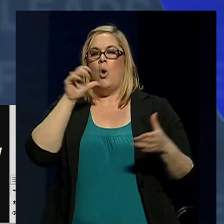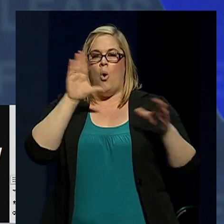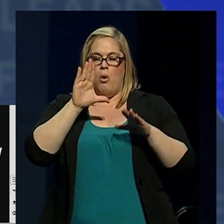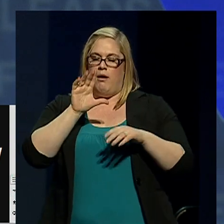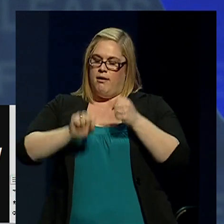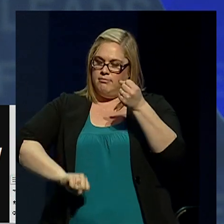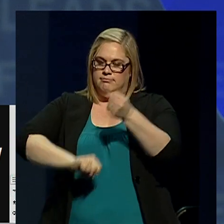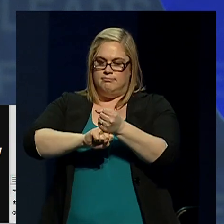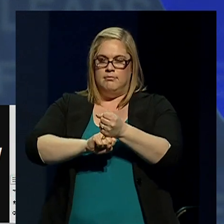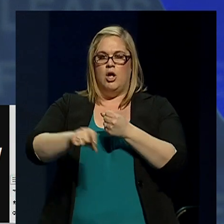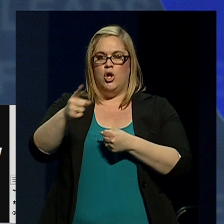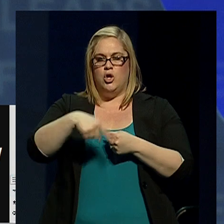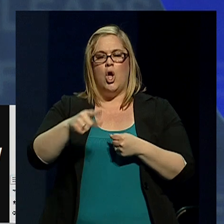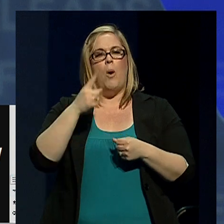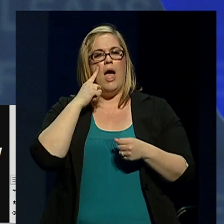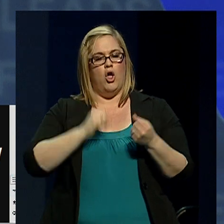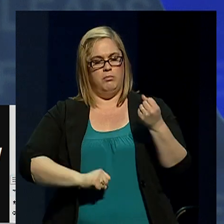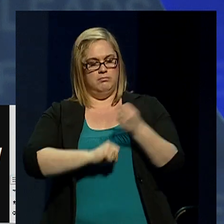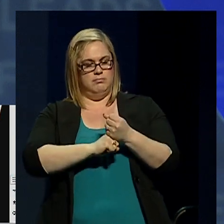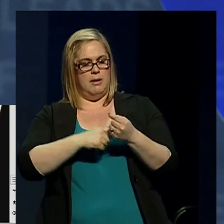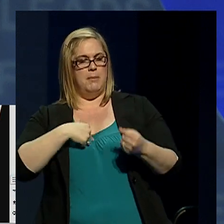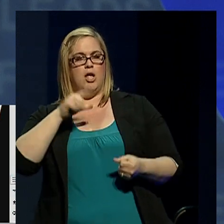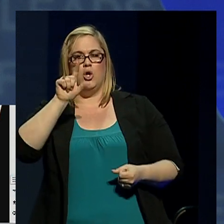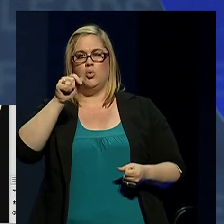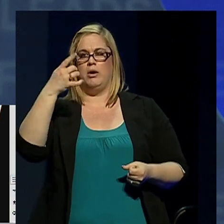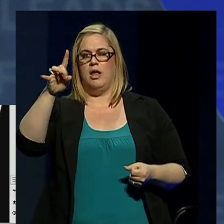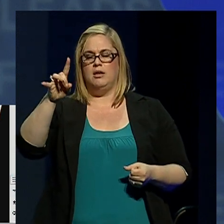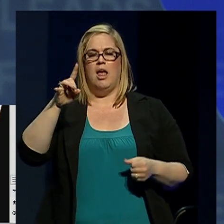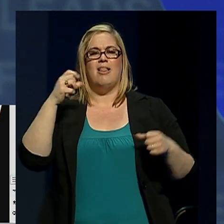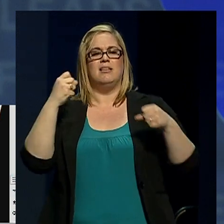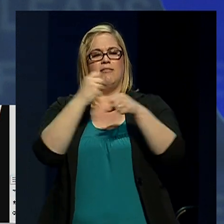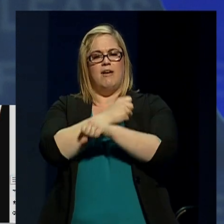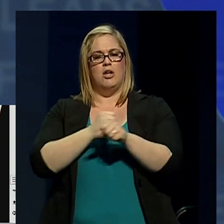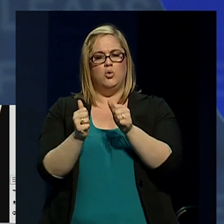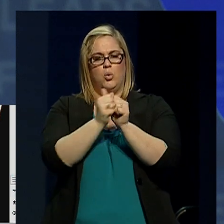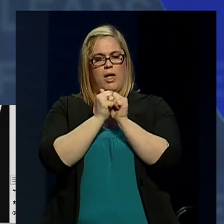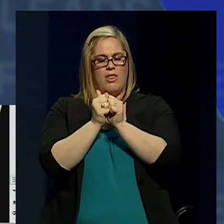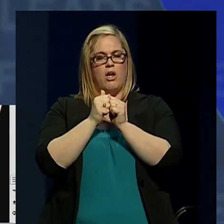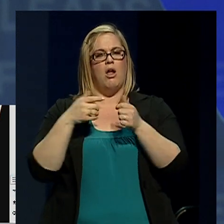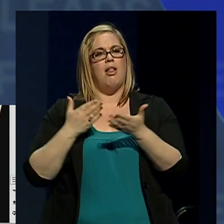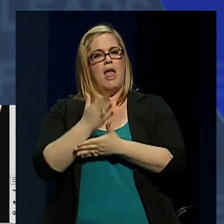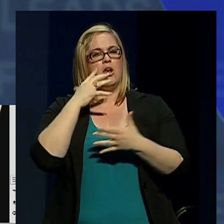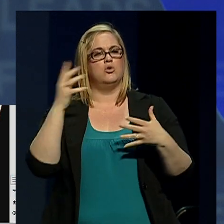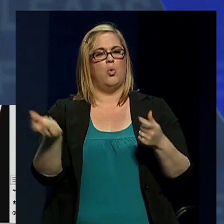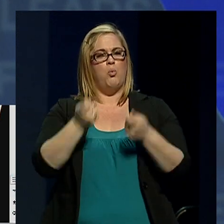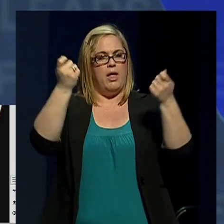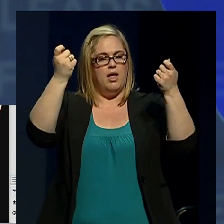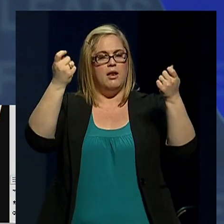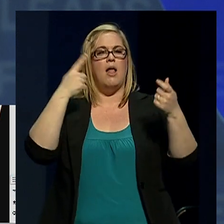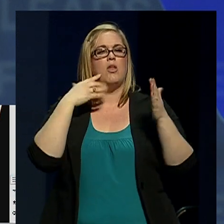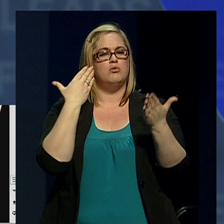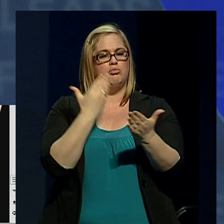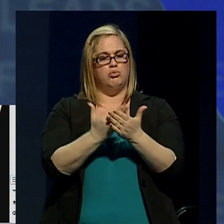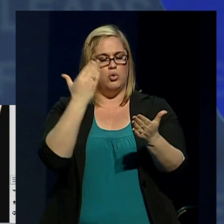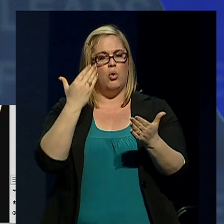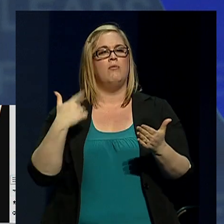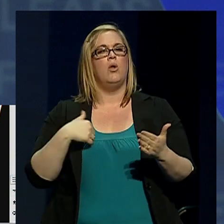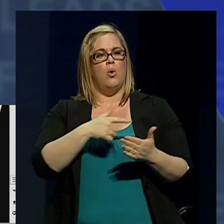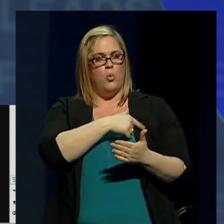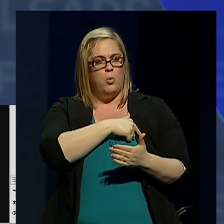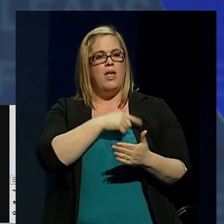back. I hope you'll have my back in 2018. Let us fight together, let us win, and let us prove that we have the